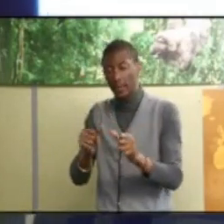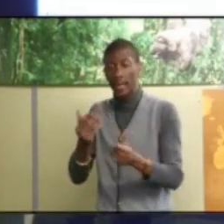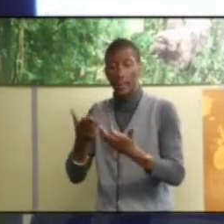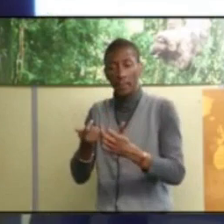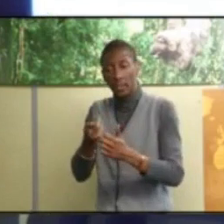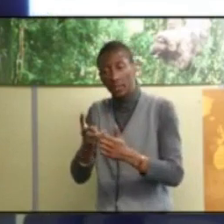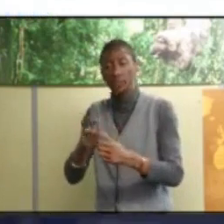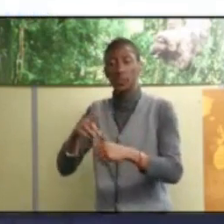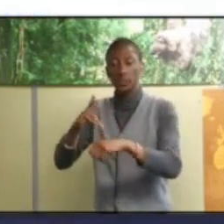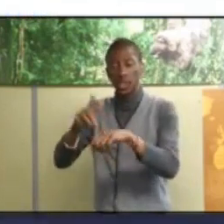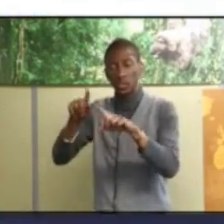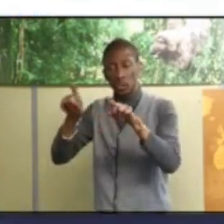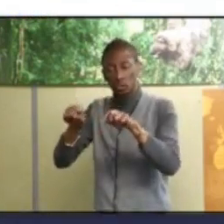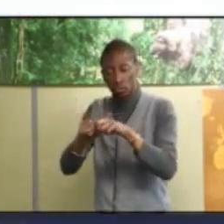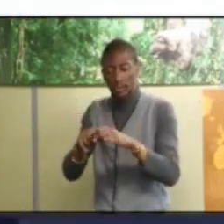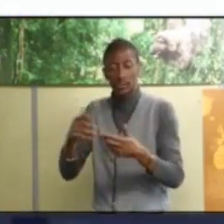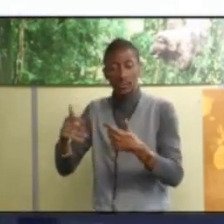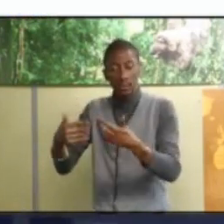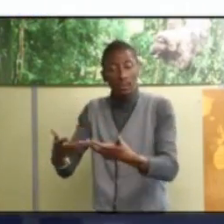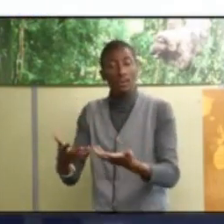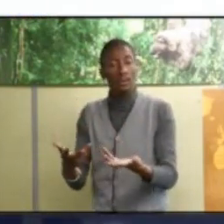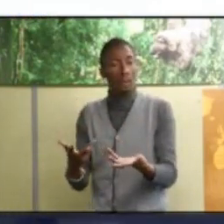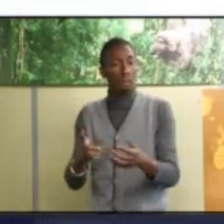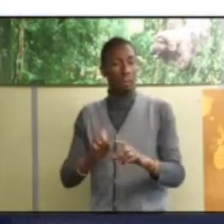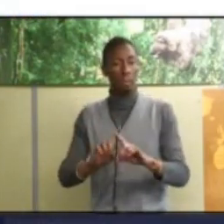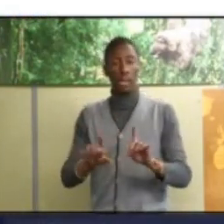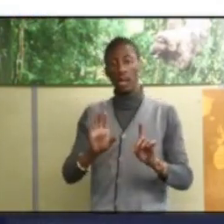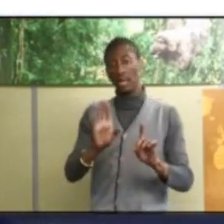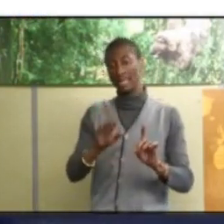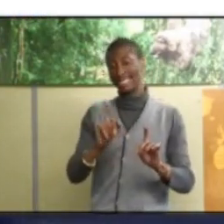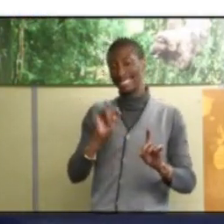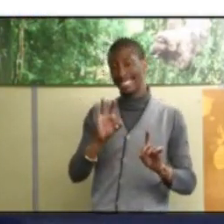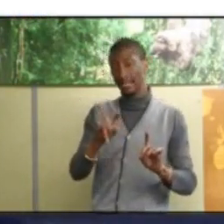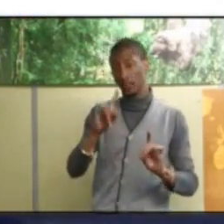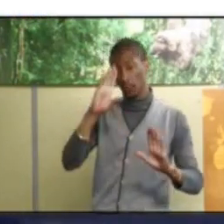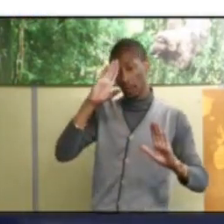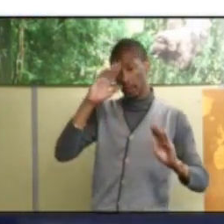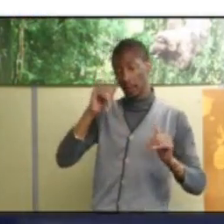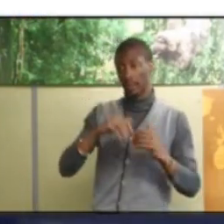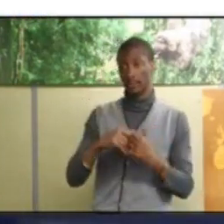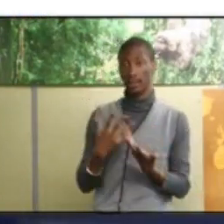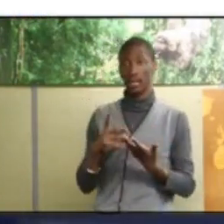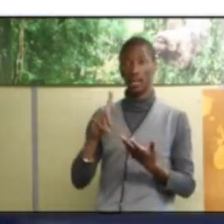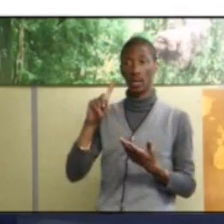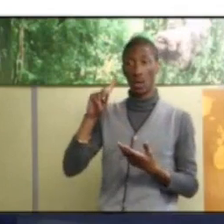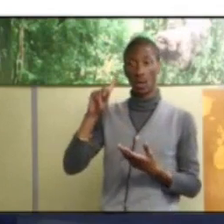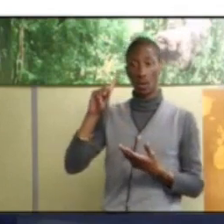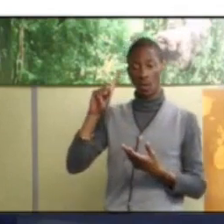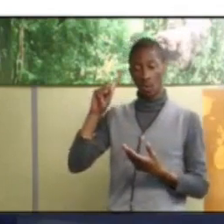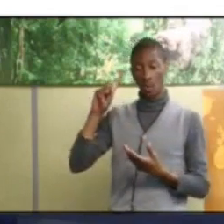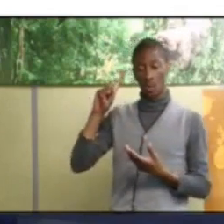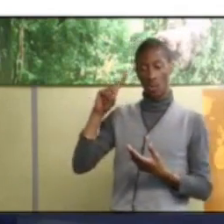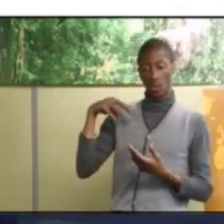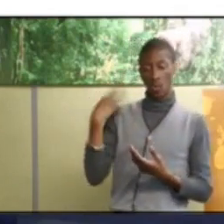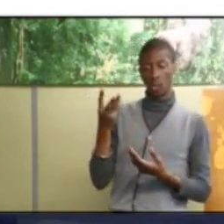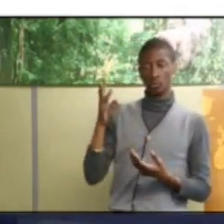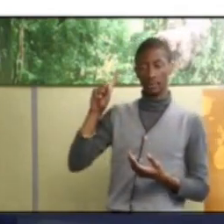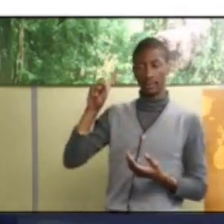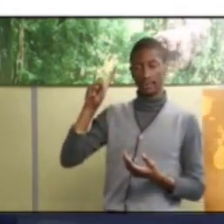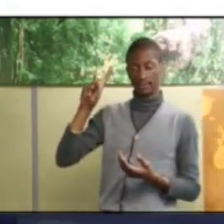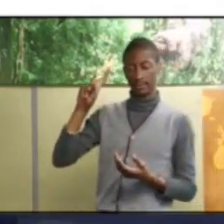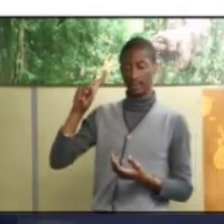there. However, if you expected a Washington Capitals video wall that descended